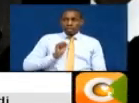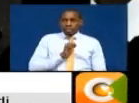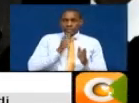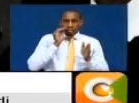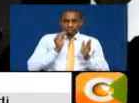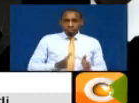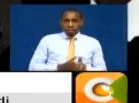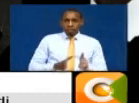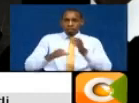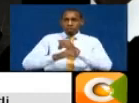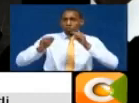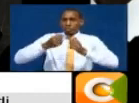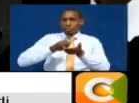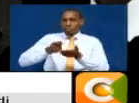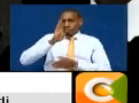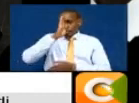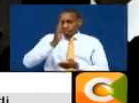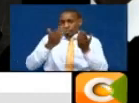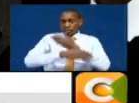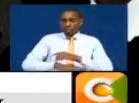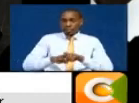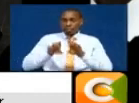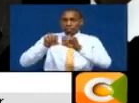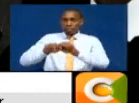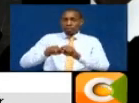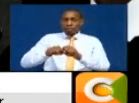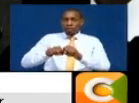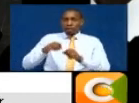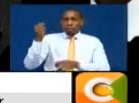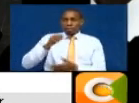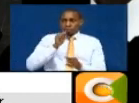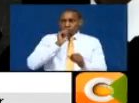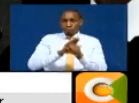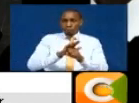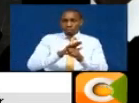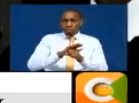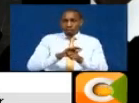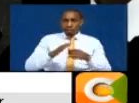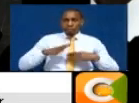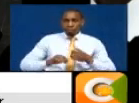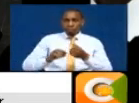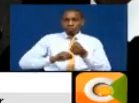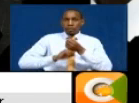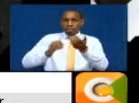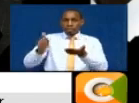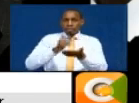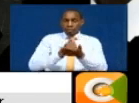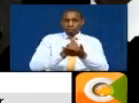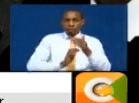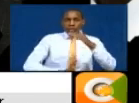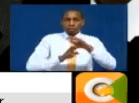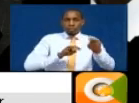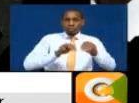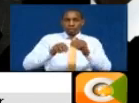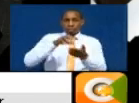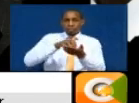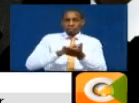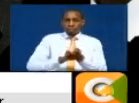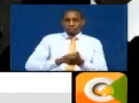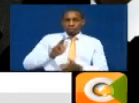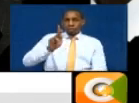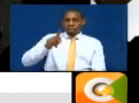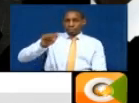the coalition agreement signed on Sunday night. He also secured a political promissory note for his supporters' appointment to top management positions at the Kenya